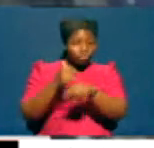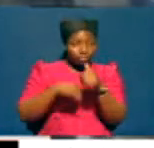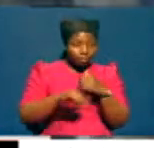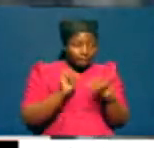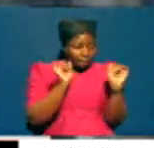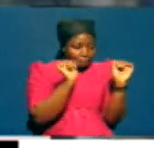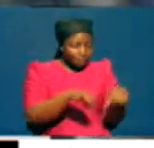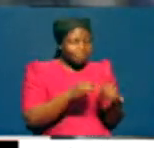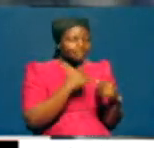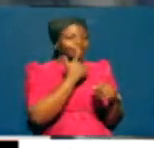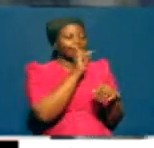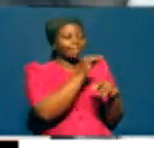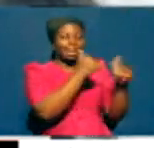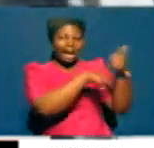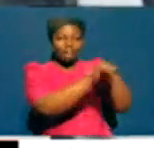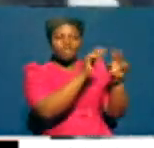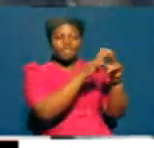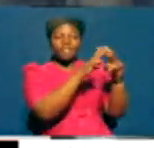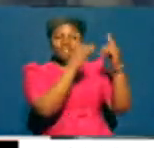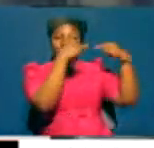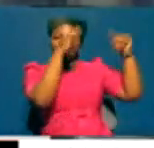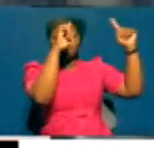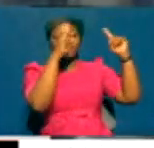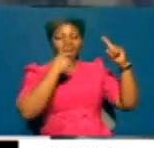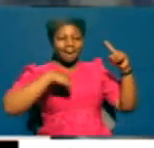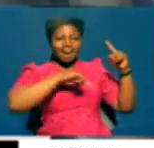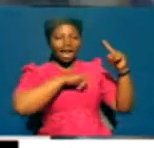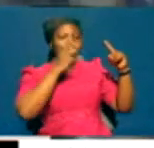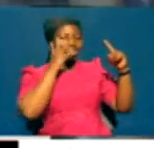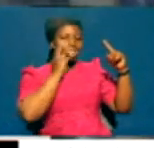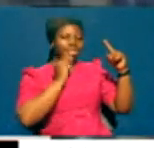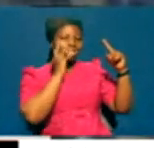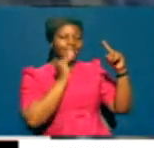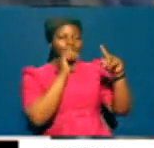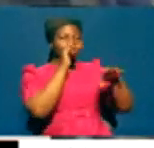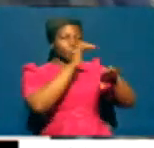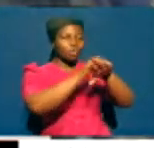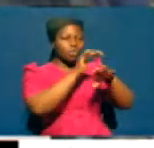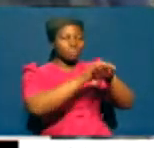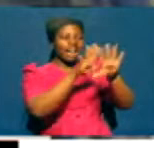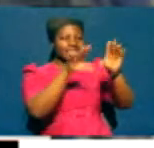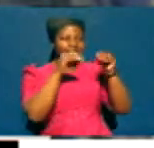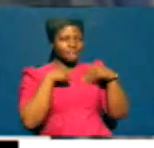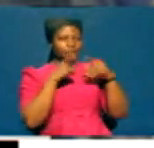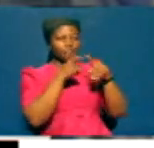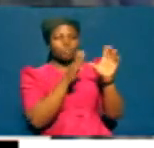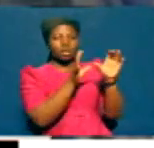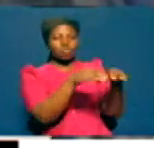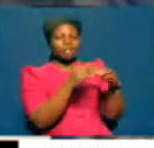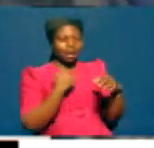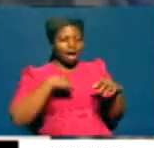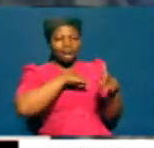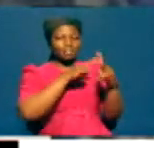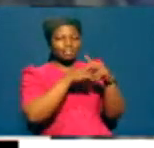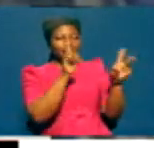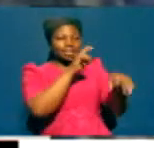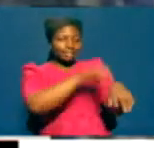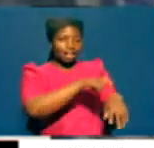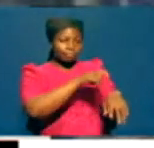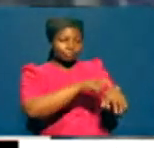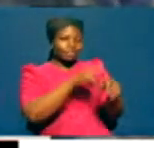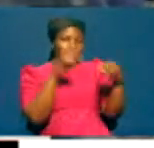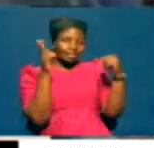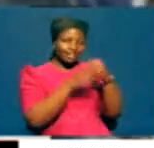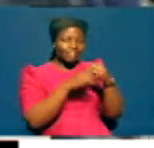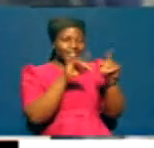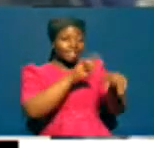very successful. We are experiencing very good reception from the community. We started at 7, and even by 6 we had